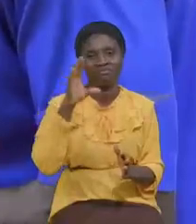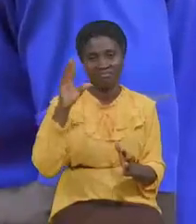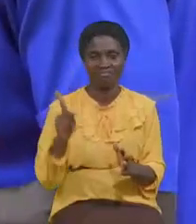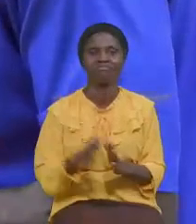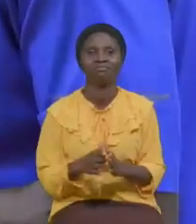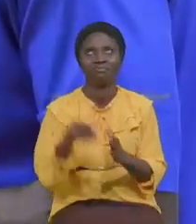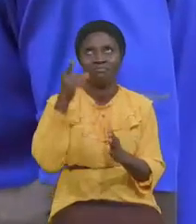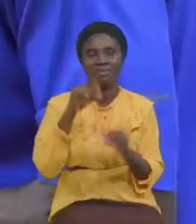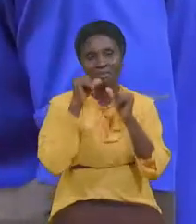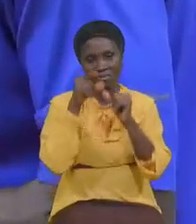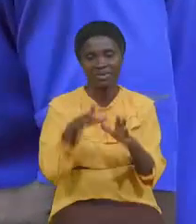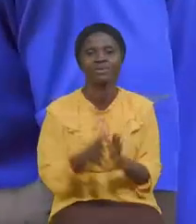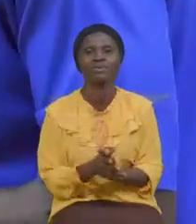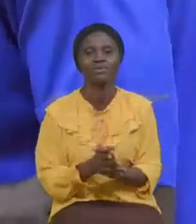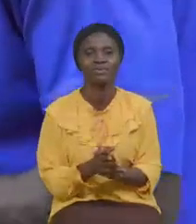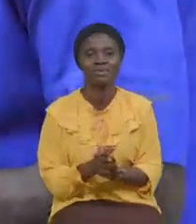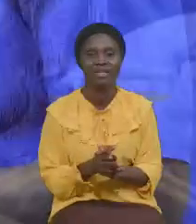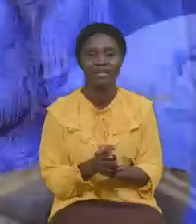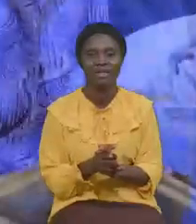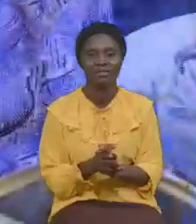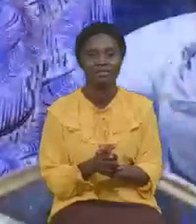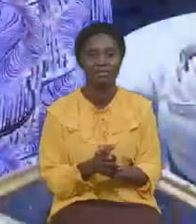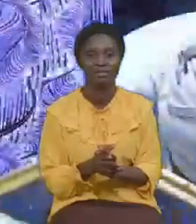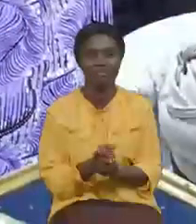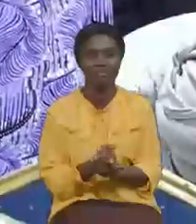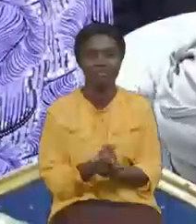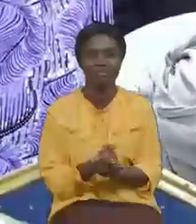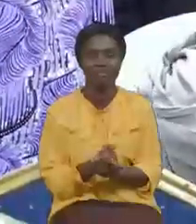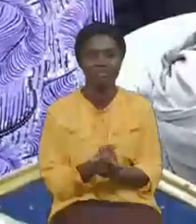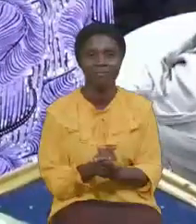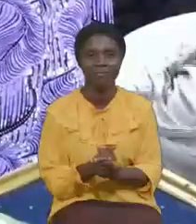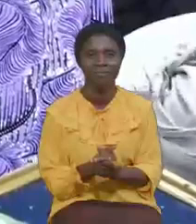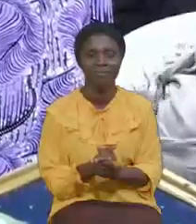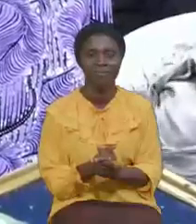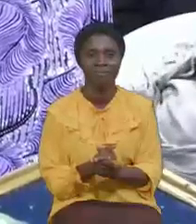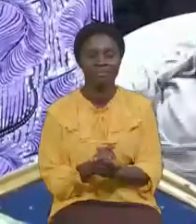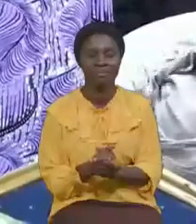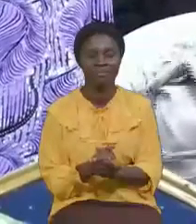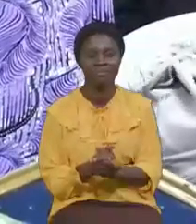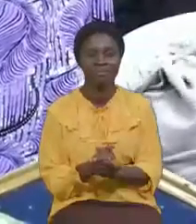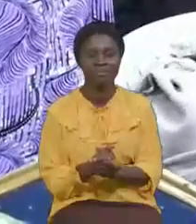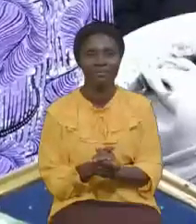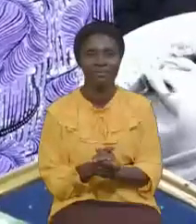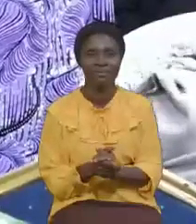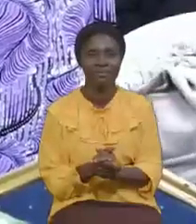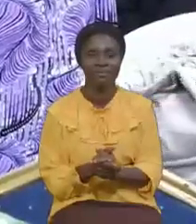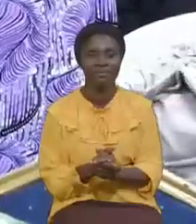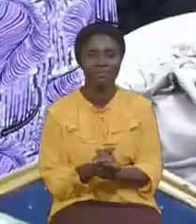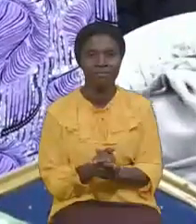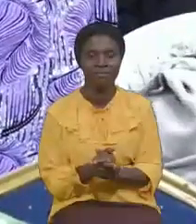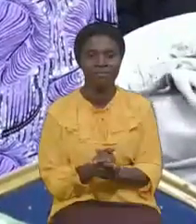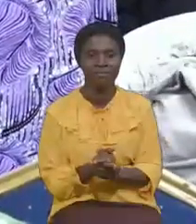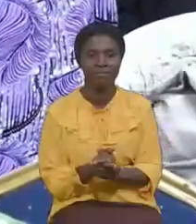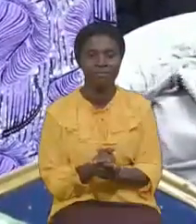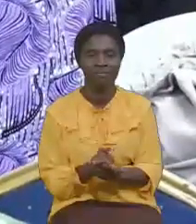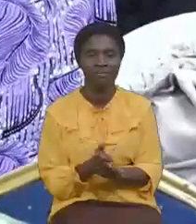Counselors, go everywhere at the gallery, up, down, hall 1, hall 2, hall 3. At the